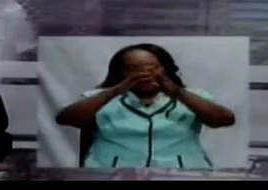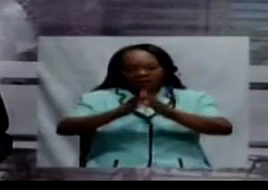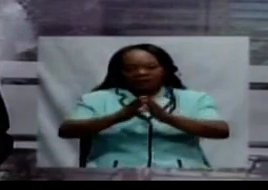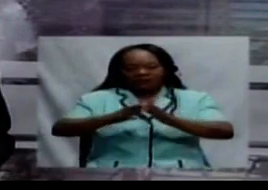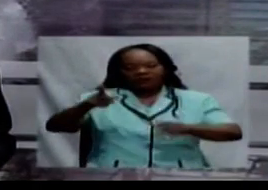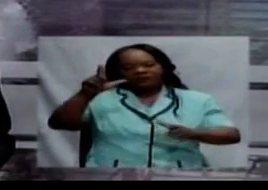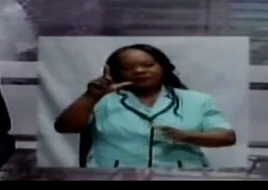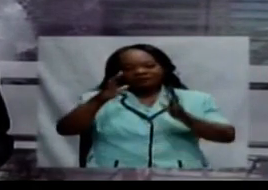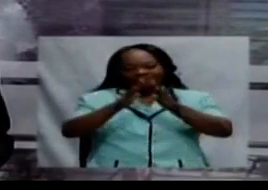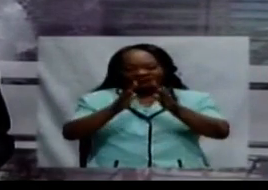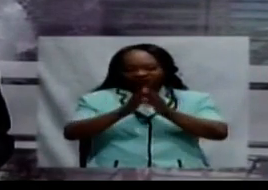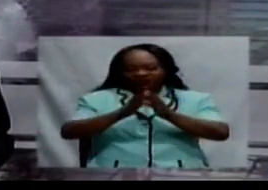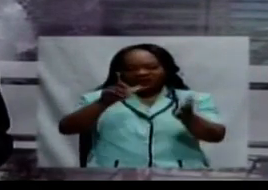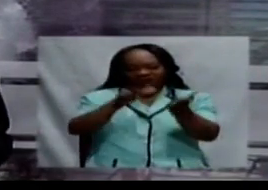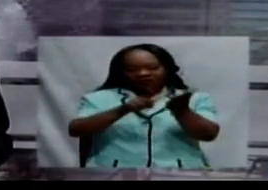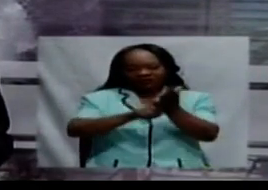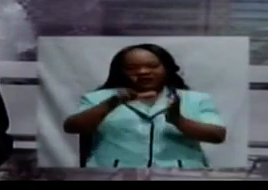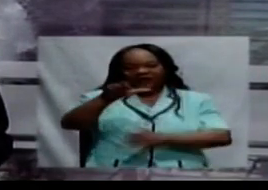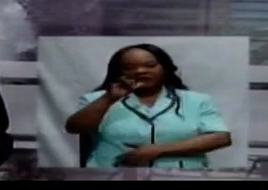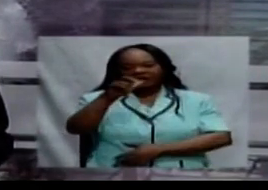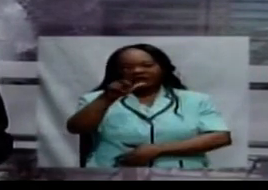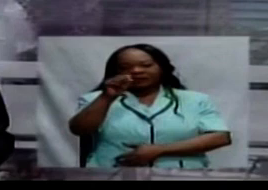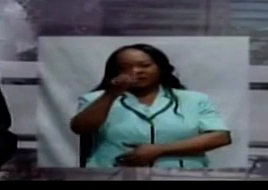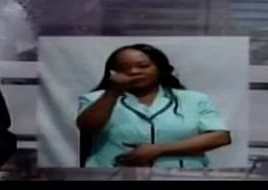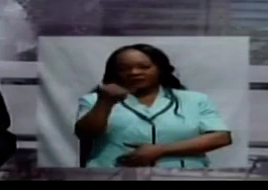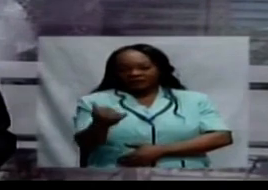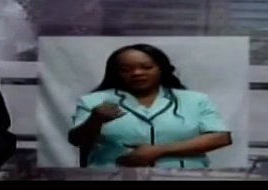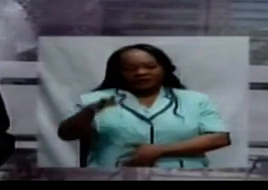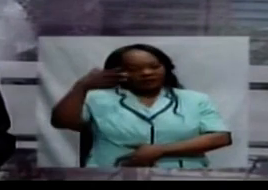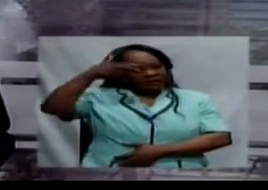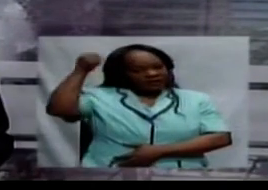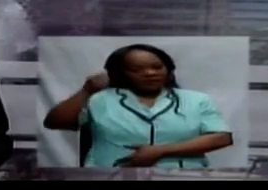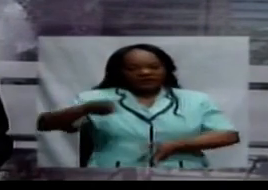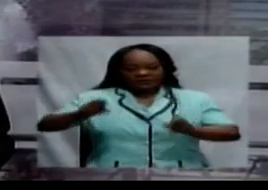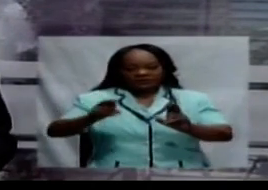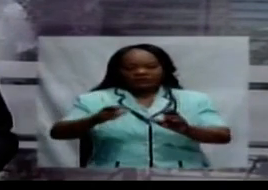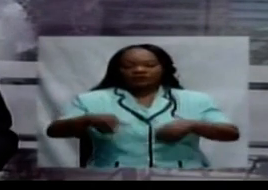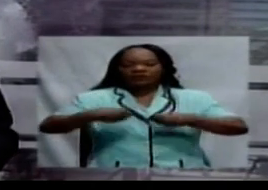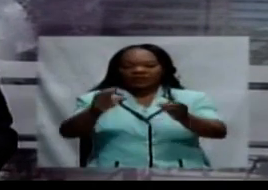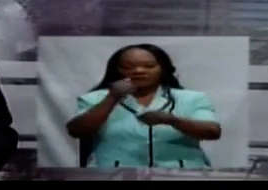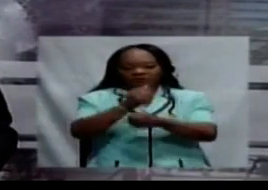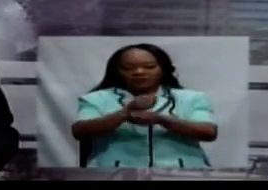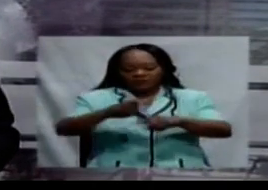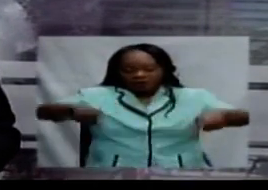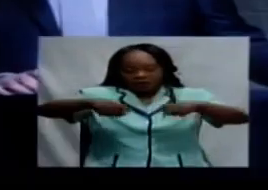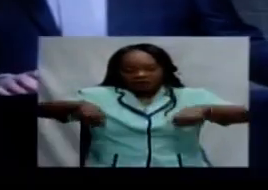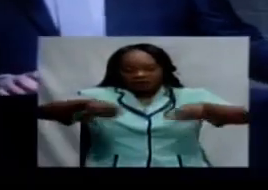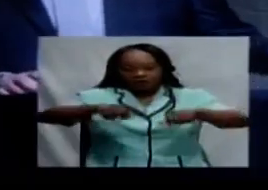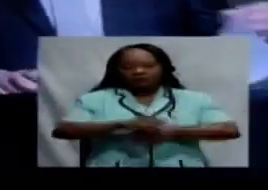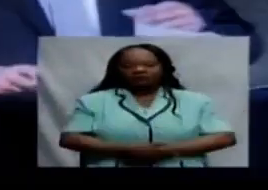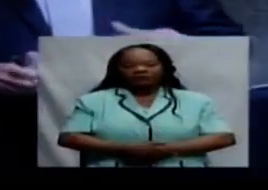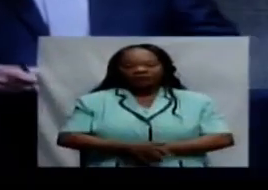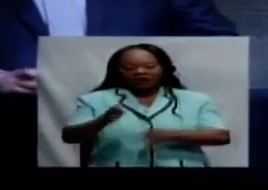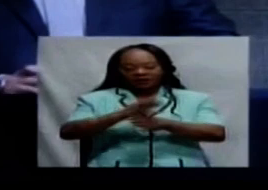Lusaka's Lilai and 56 in Leopard's Hill area will create employment for the locals. And Minister of Commerce, Trade and